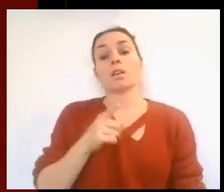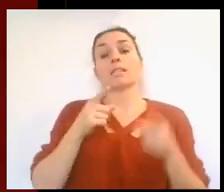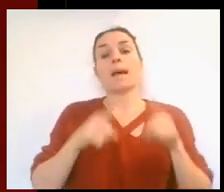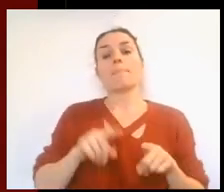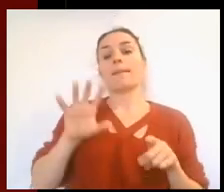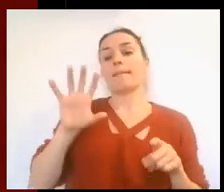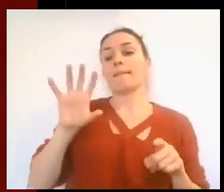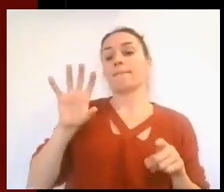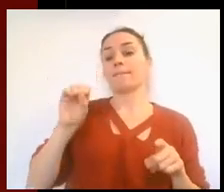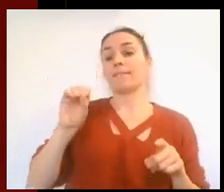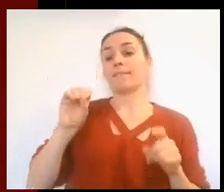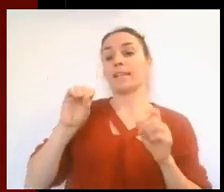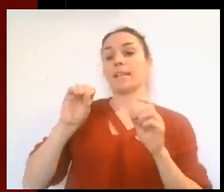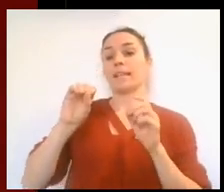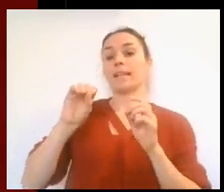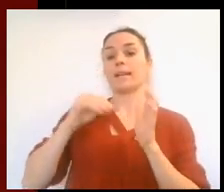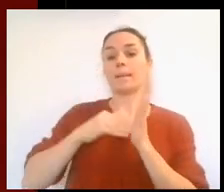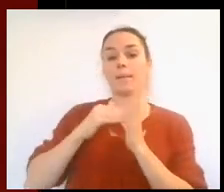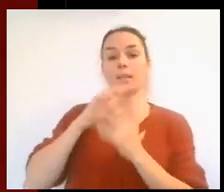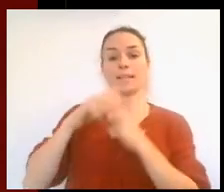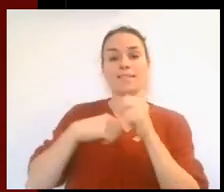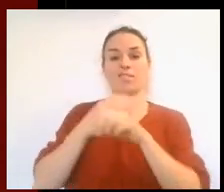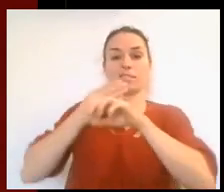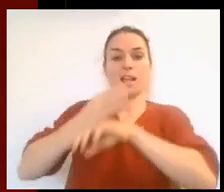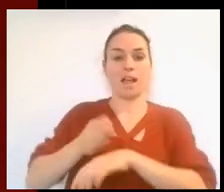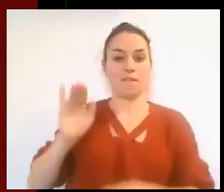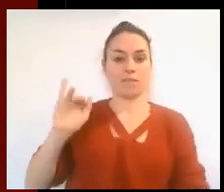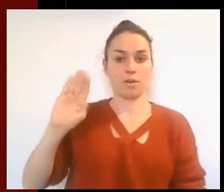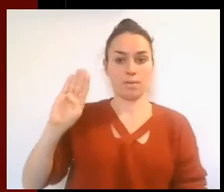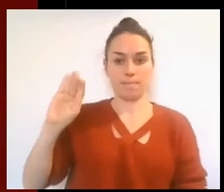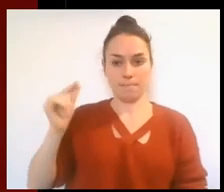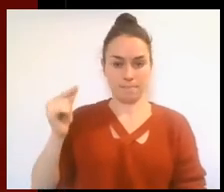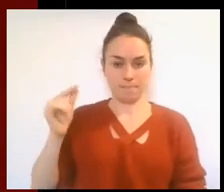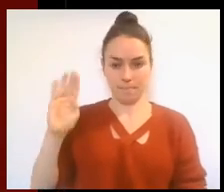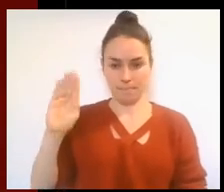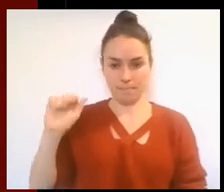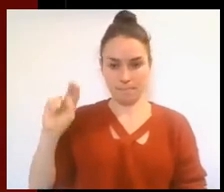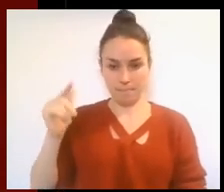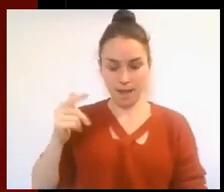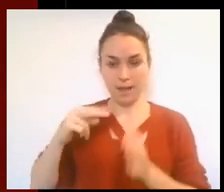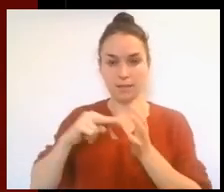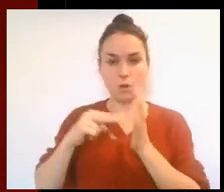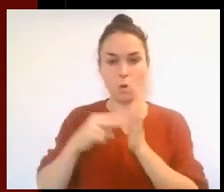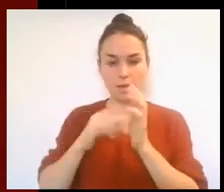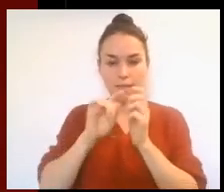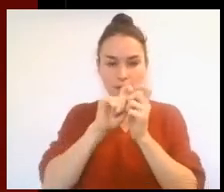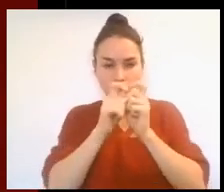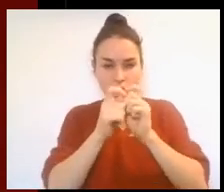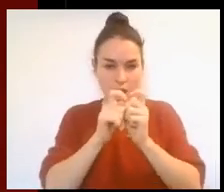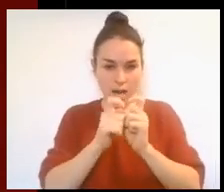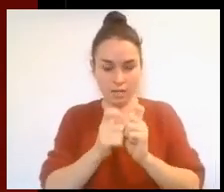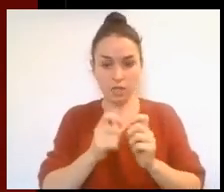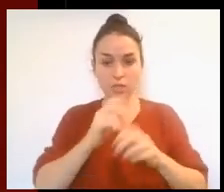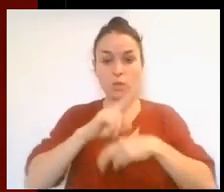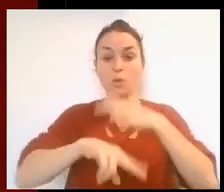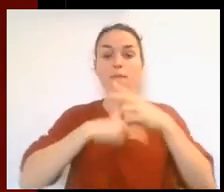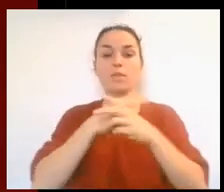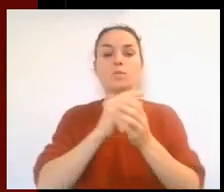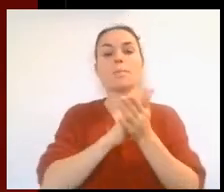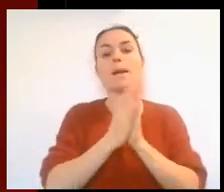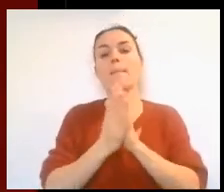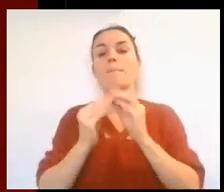these micro fluctuations, and the universe was expanding, starting to get cooler, so it wasn't so ionized,